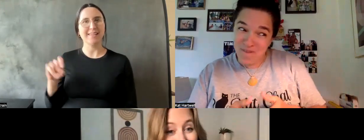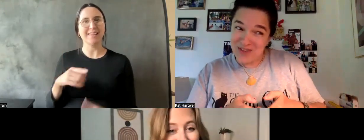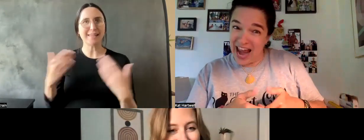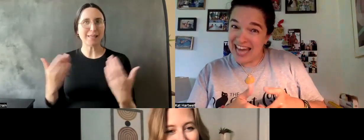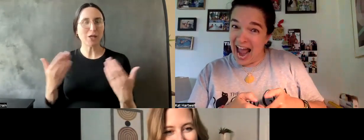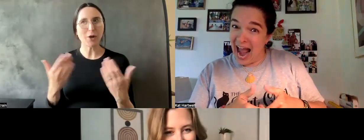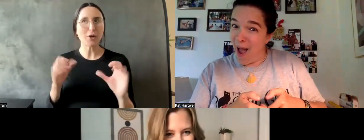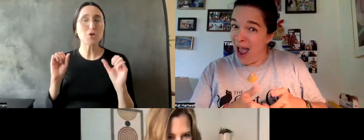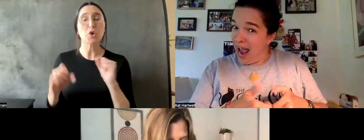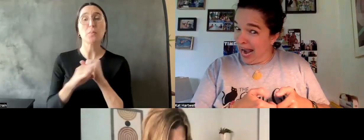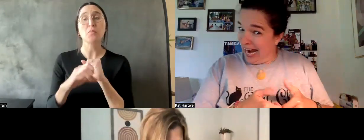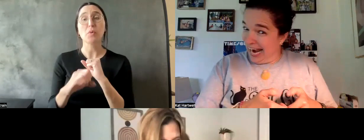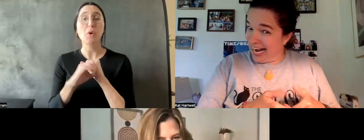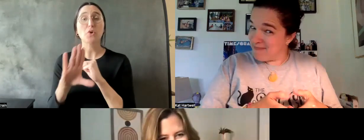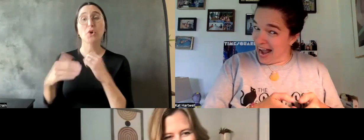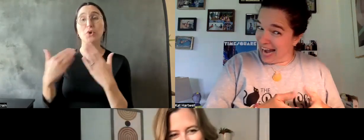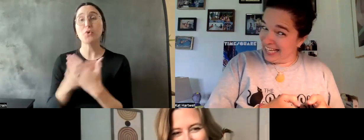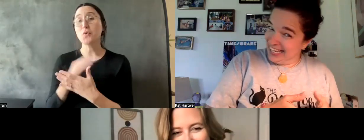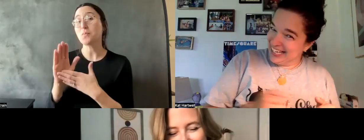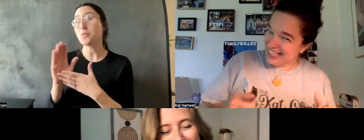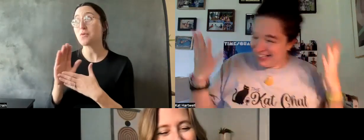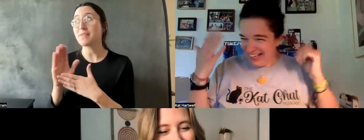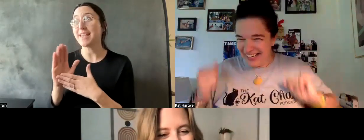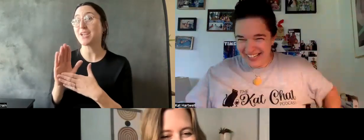the new movie right now.